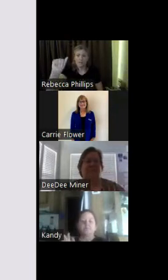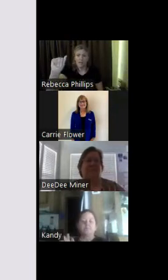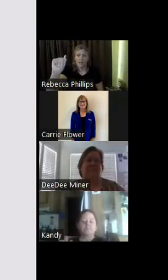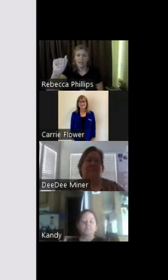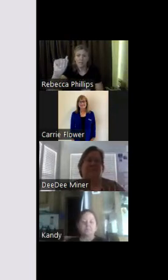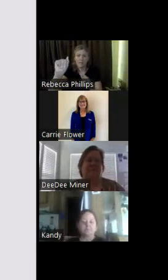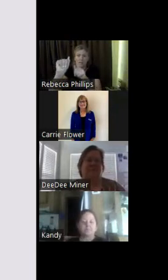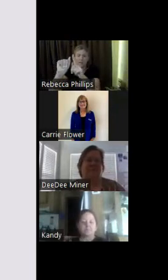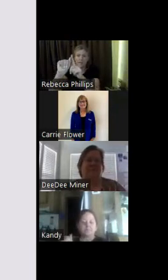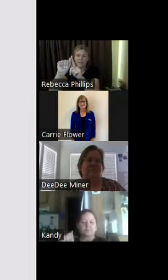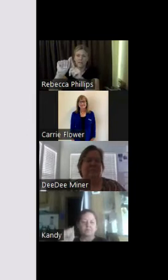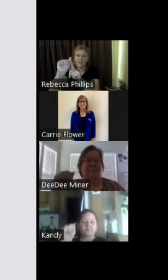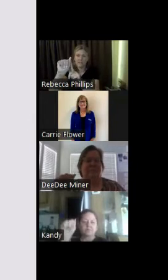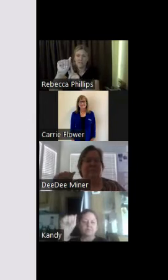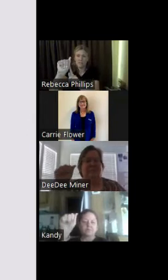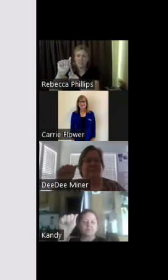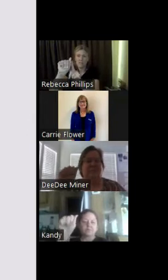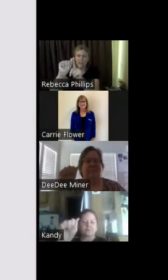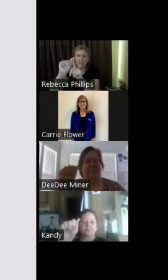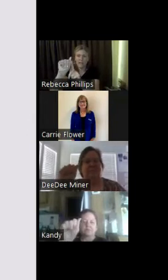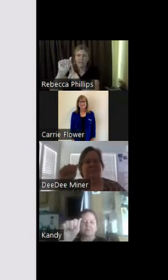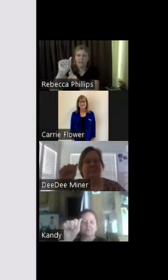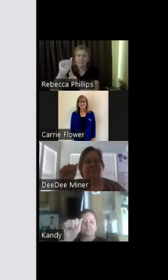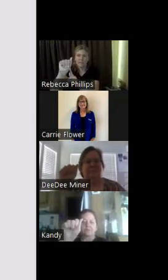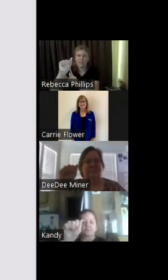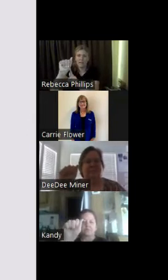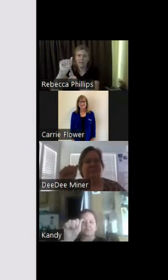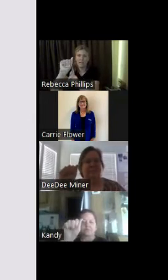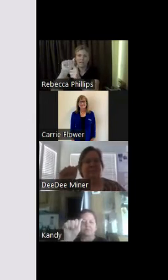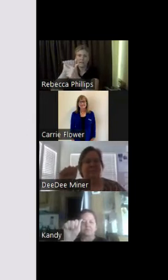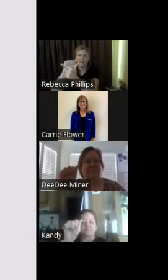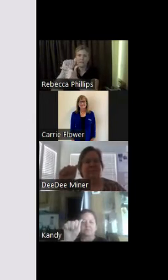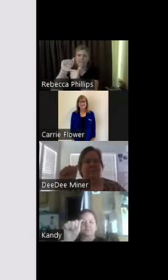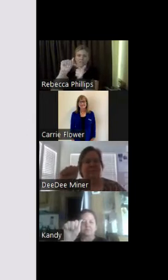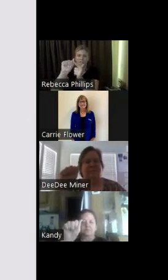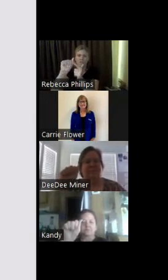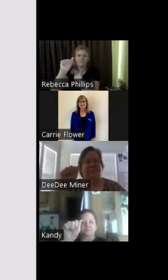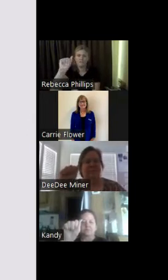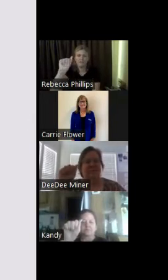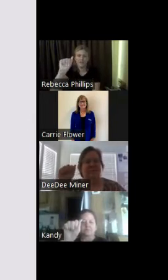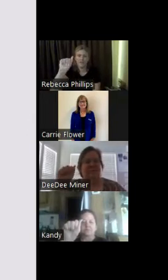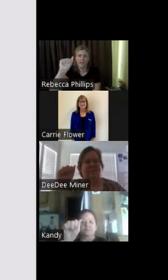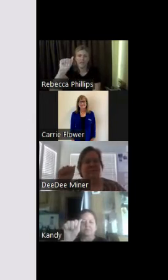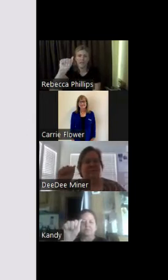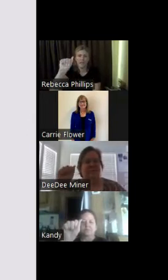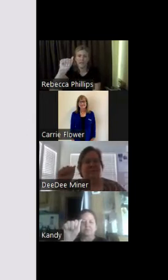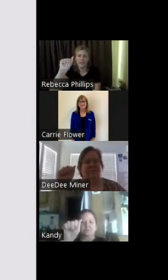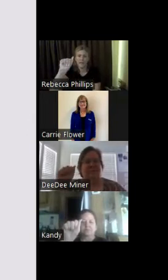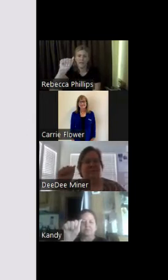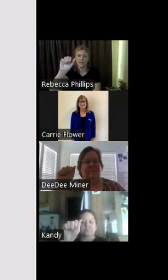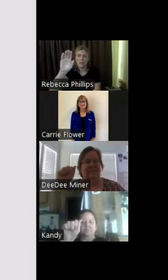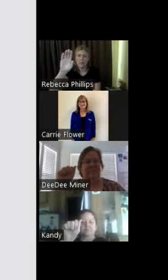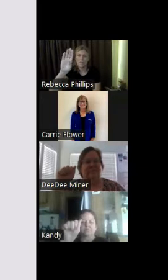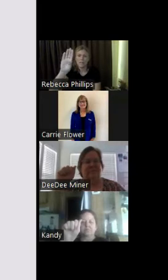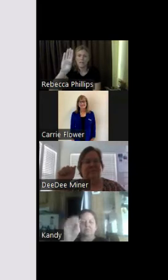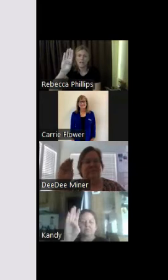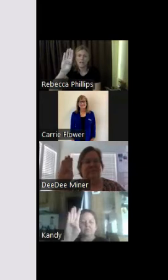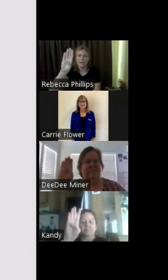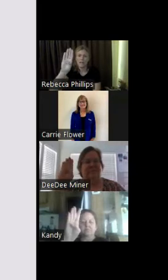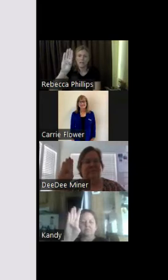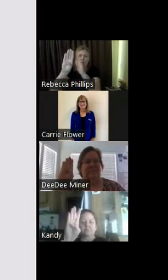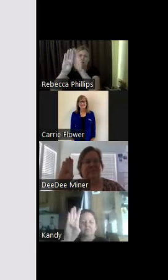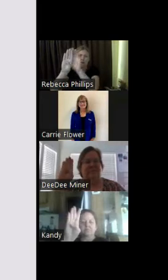Okay, so A, I want to think of like the stem of the A is on the side of your hand, and then this is the circle. So A,